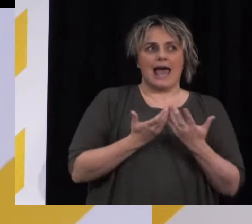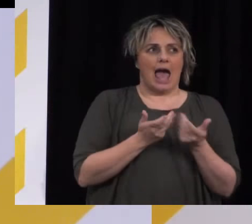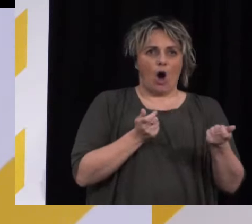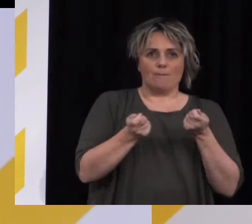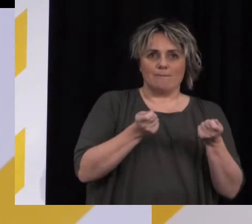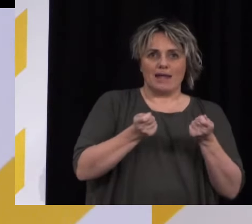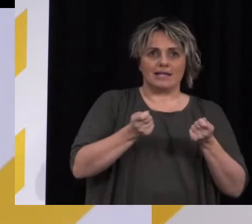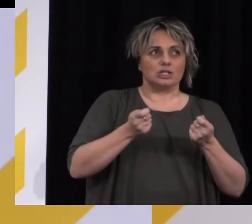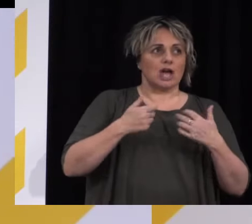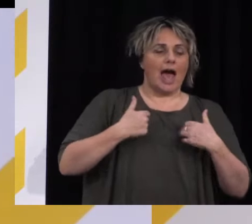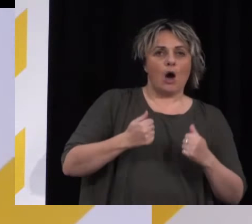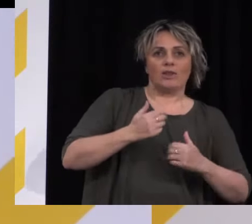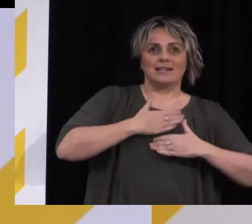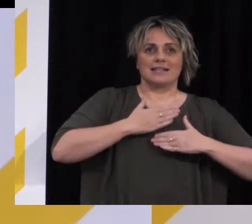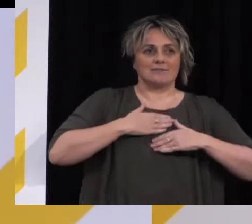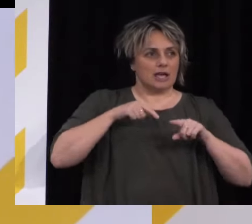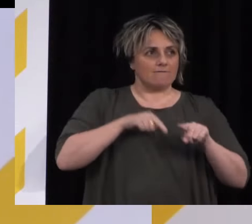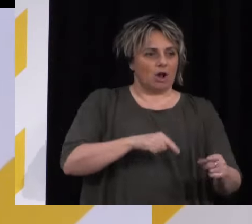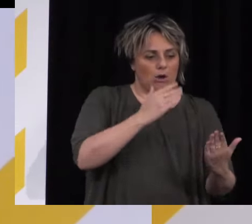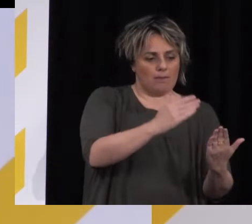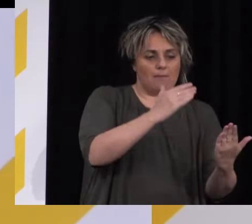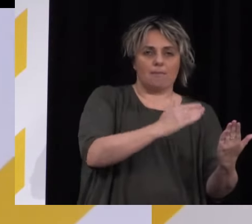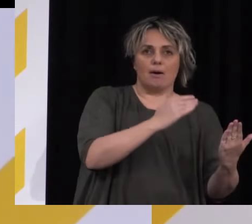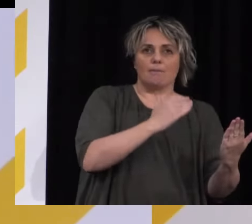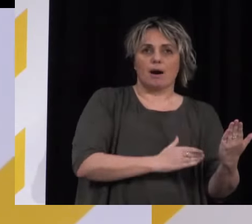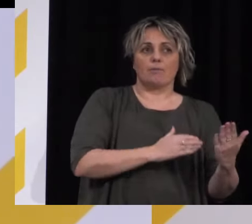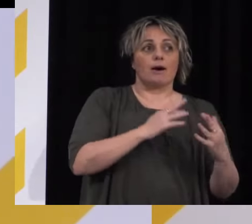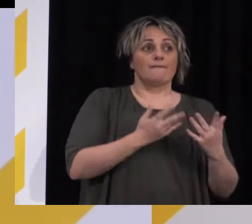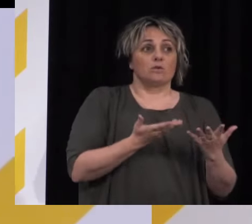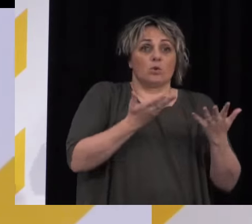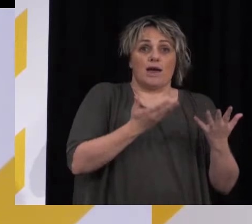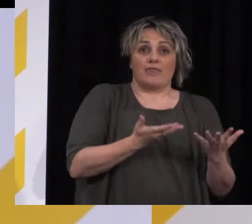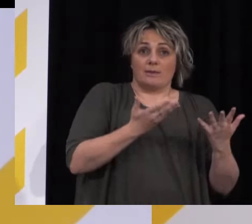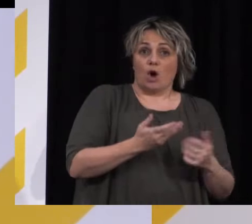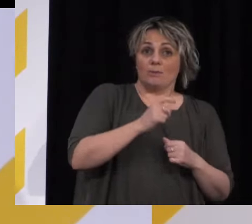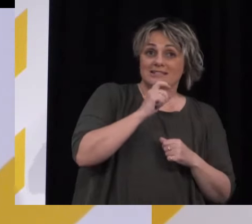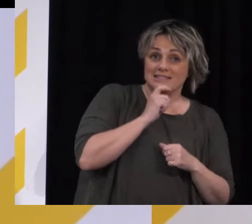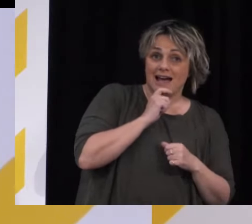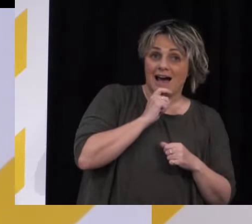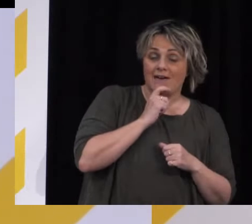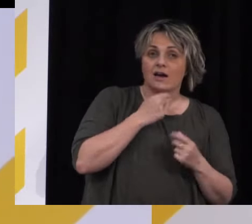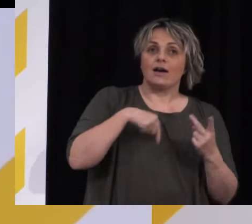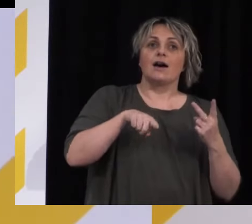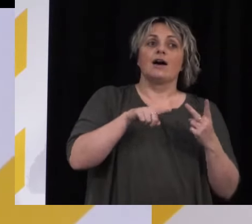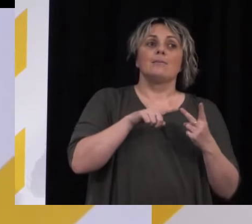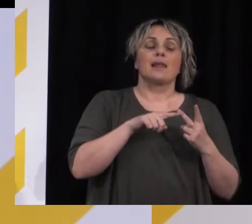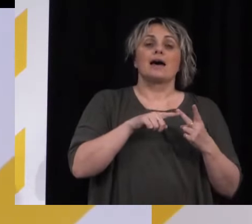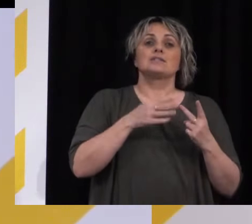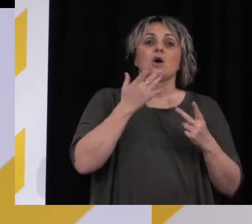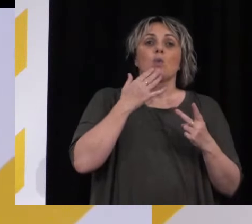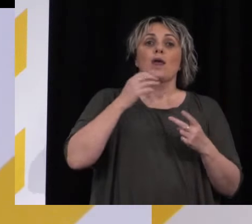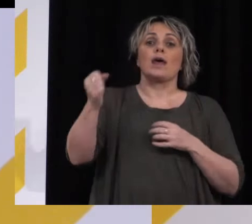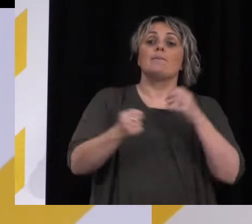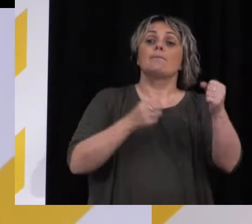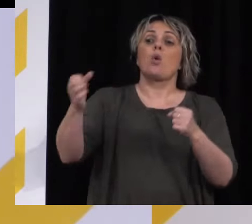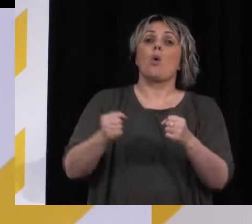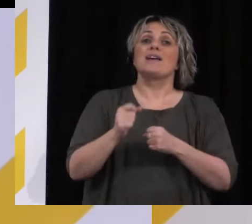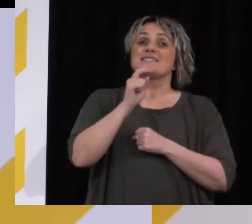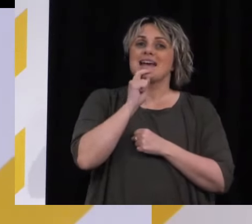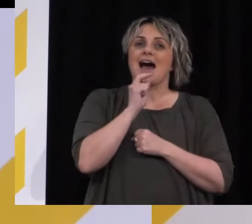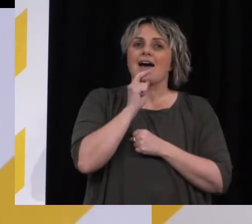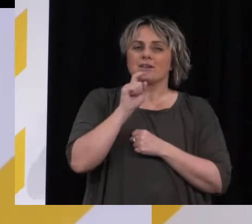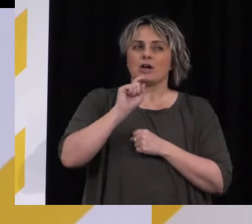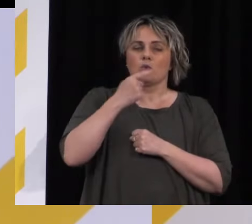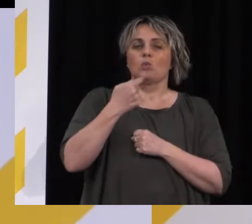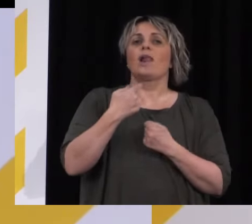health and safety framework, both with their existing staff, but also circumstances when they are employing people around what they